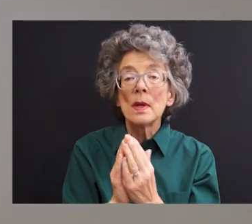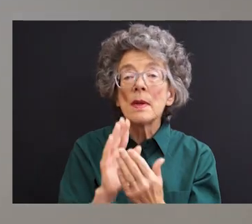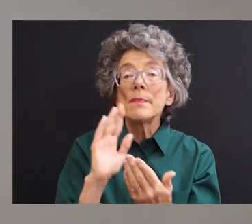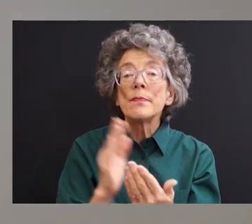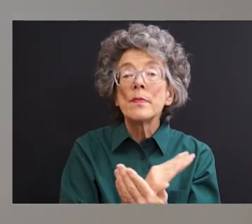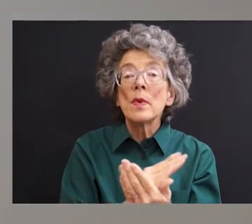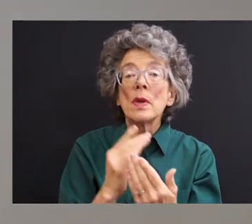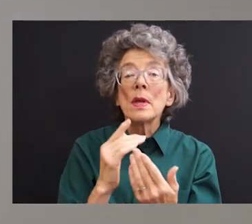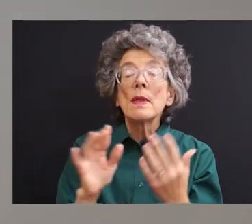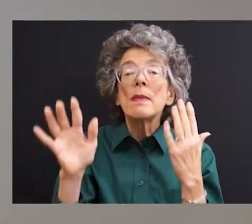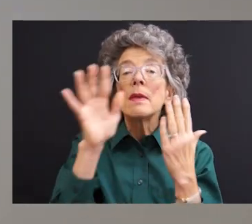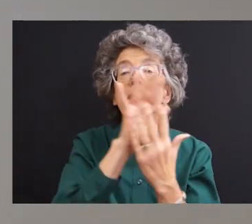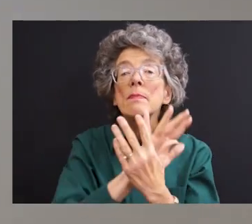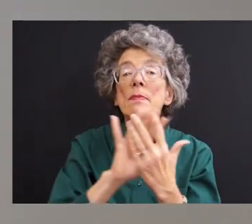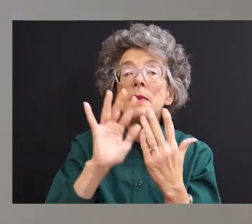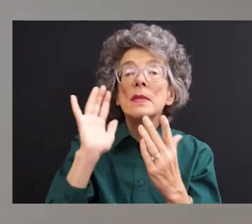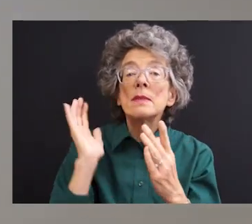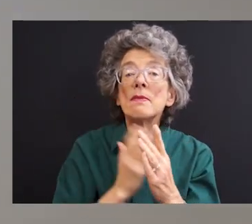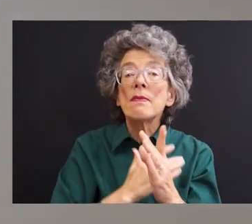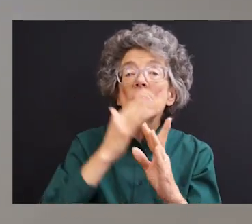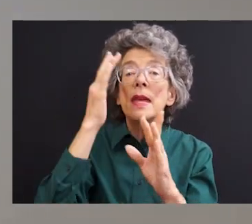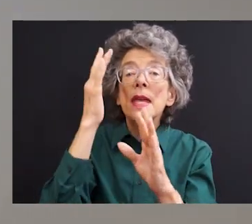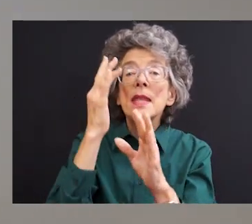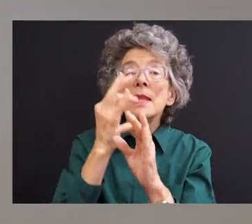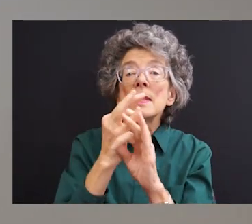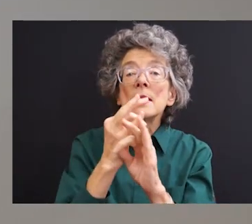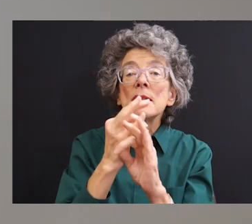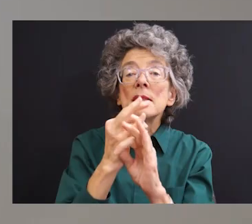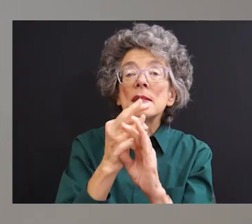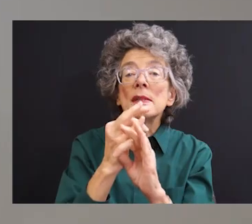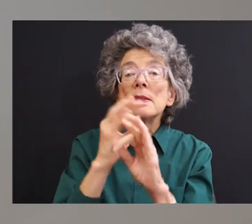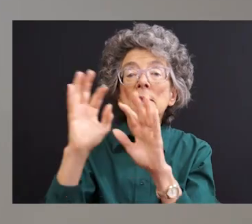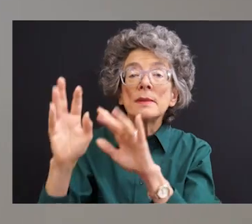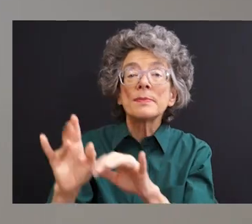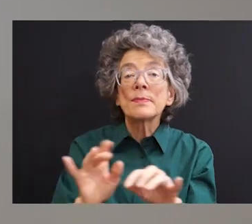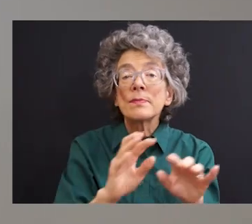The mystery of faith.